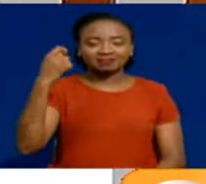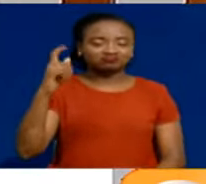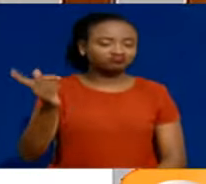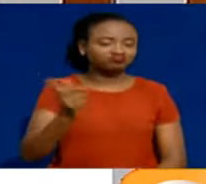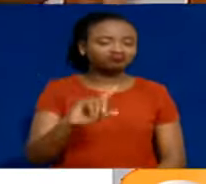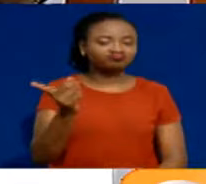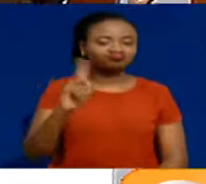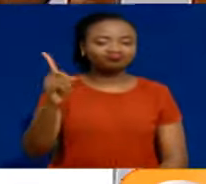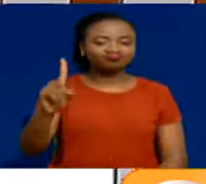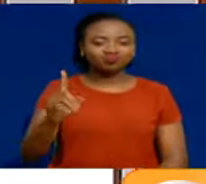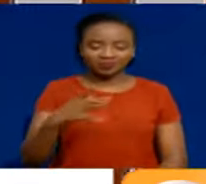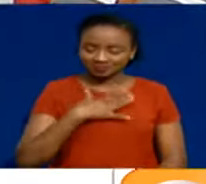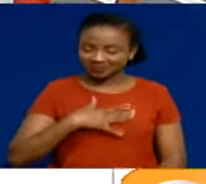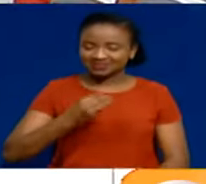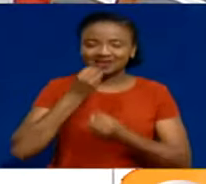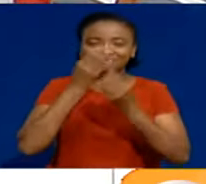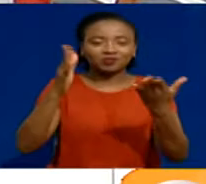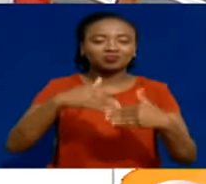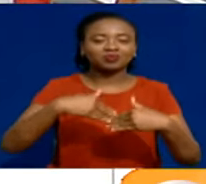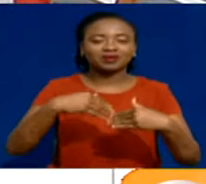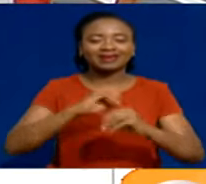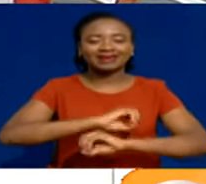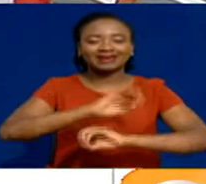Kenya. Take it to the bank.